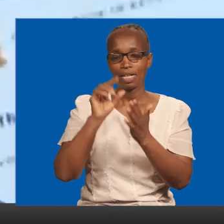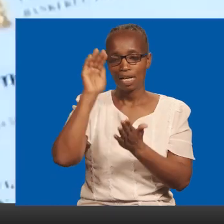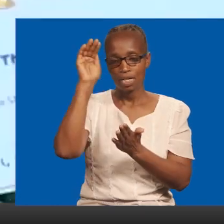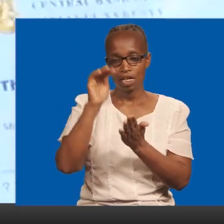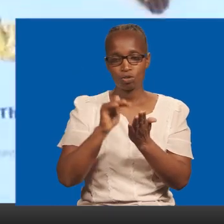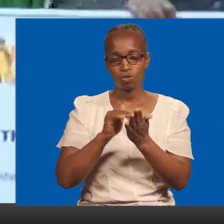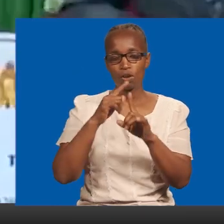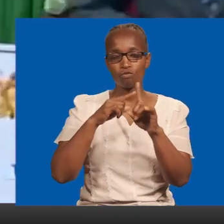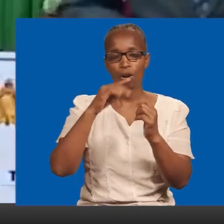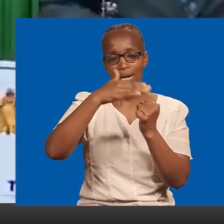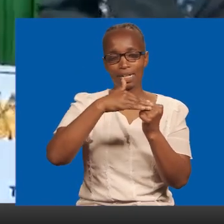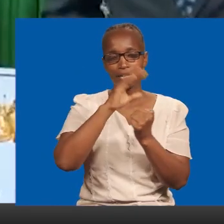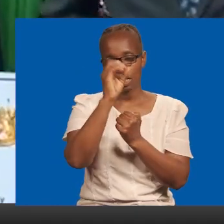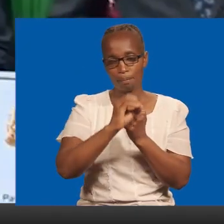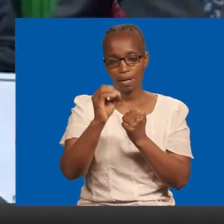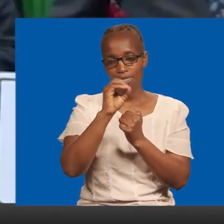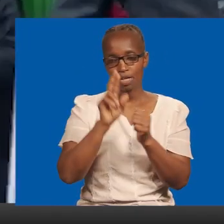kutoka 9% hadi